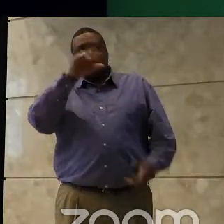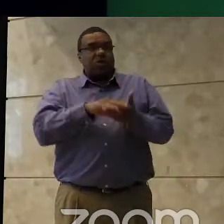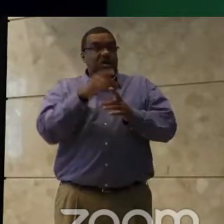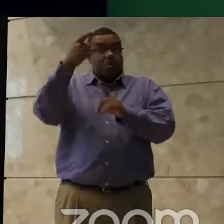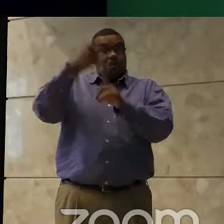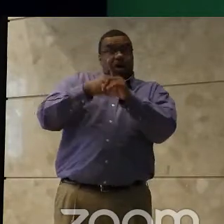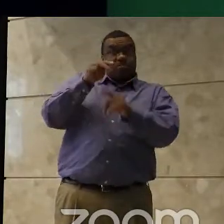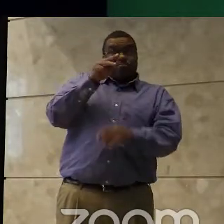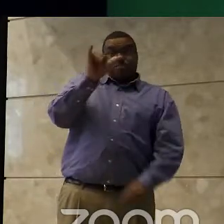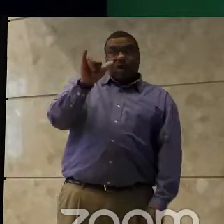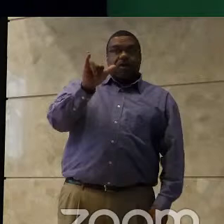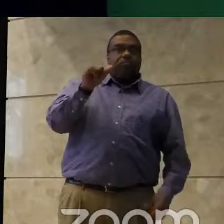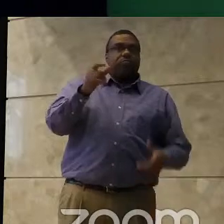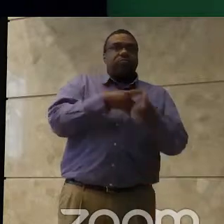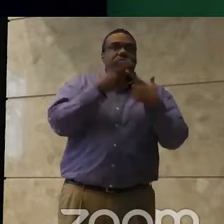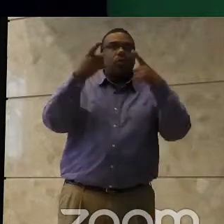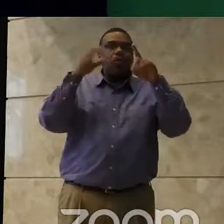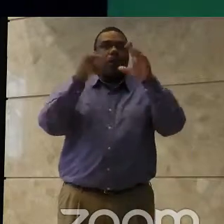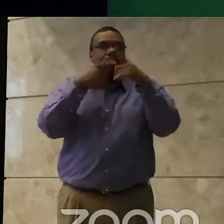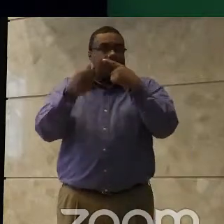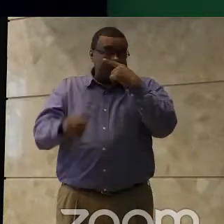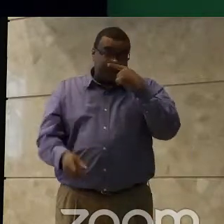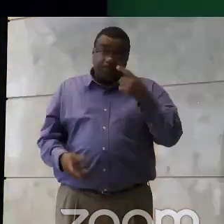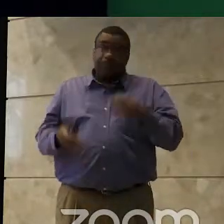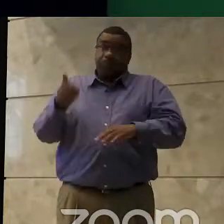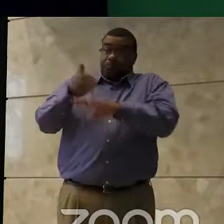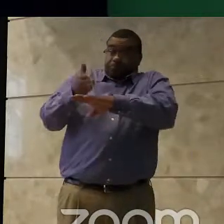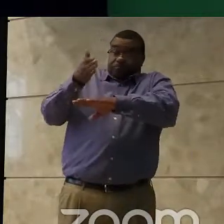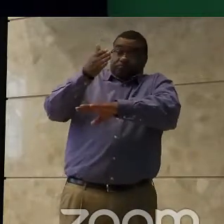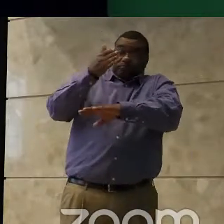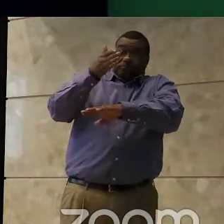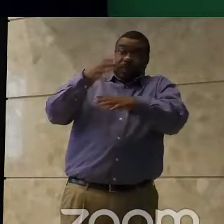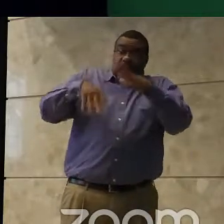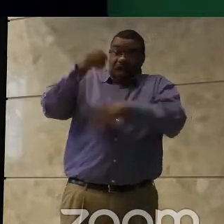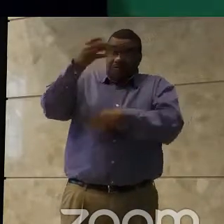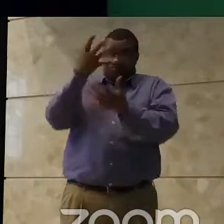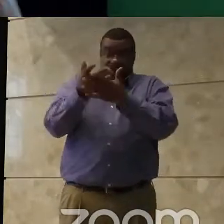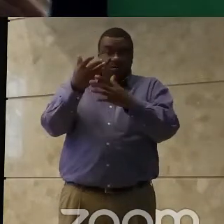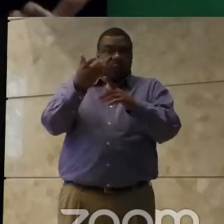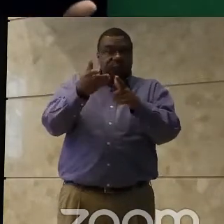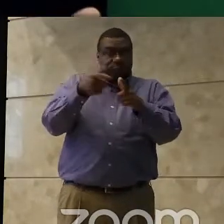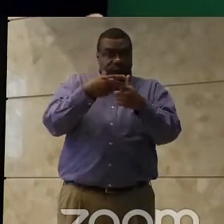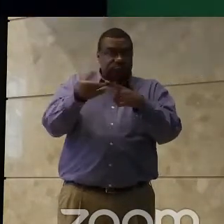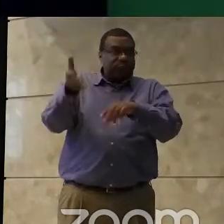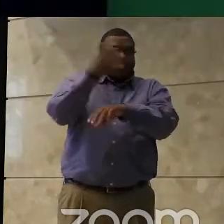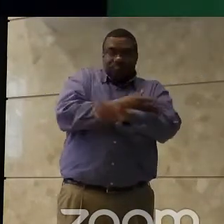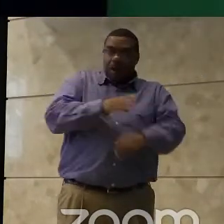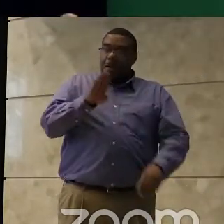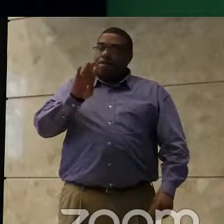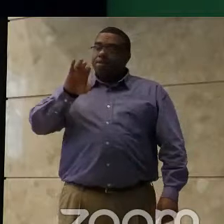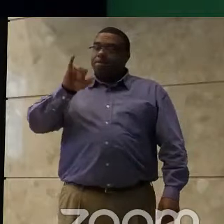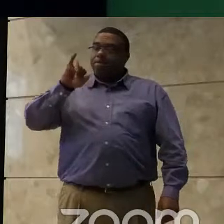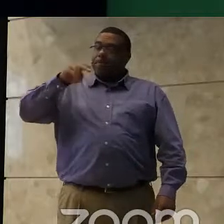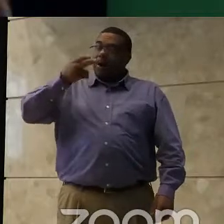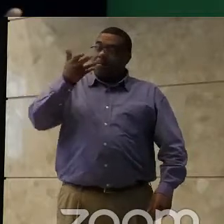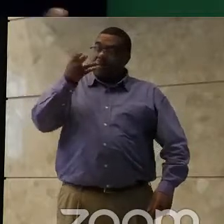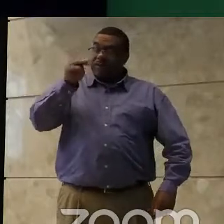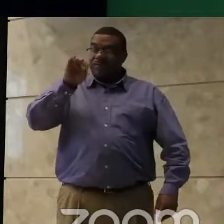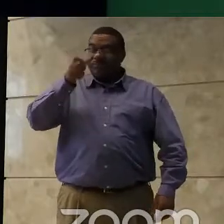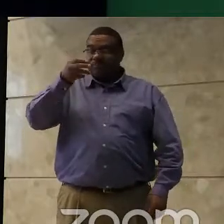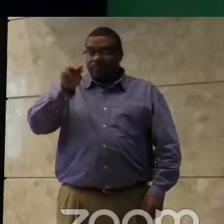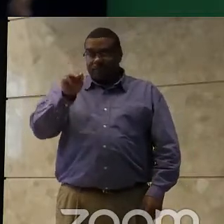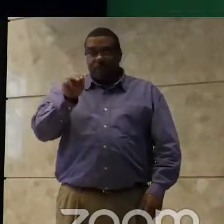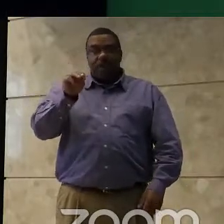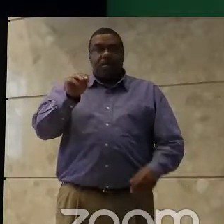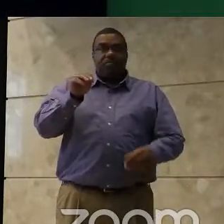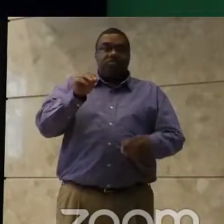sudden, we made a little progress after we got out of jail. And Birmingham began to open up. I told this